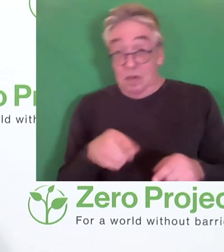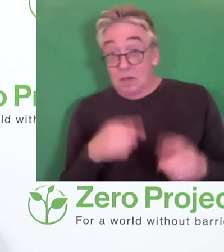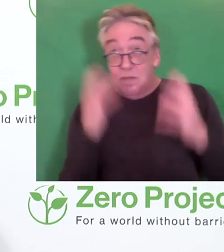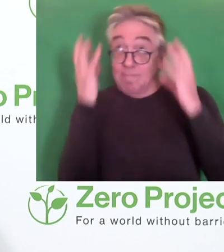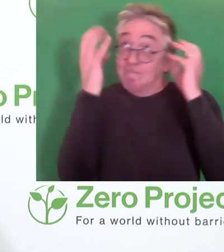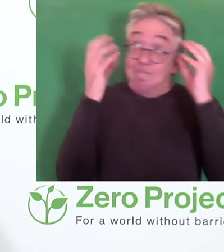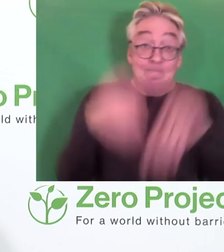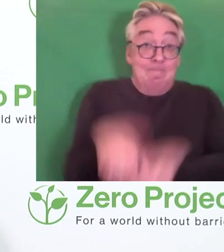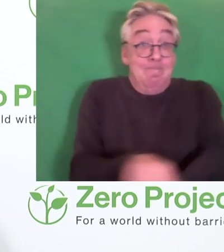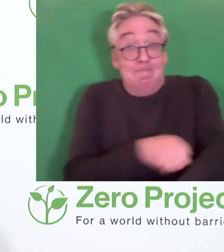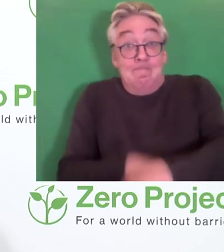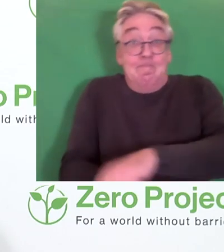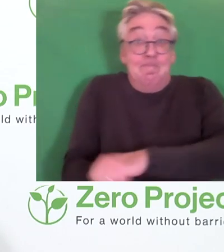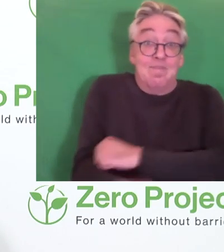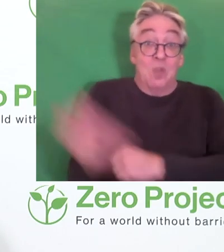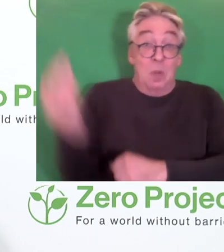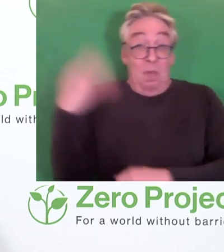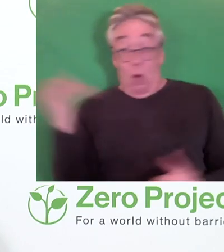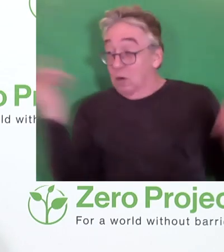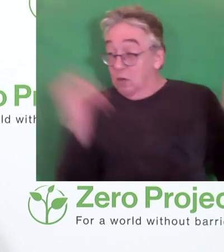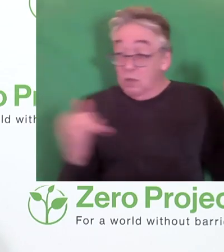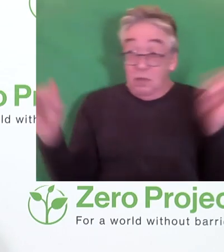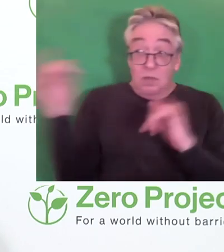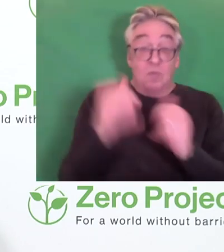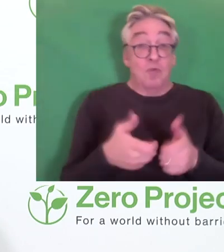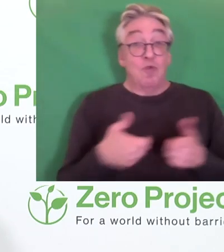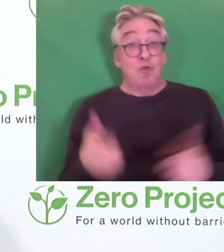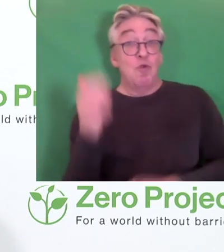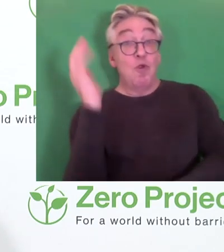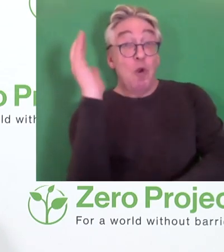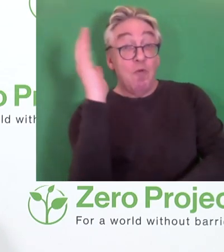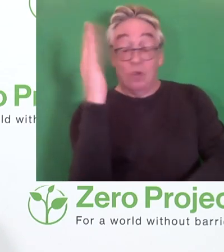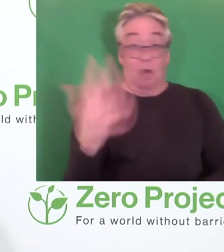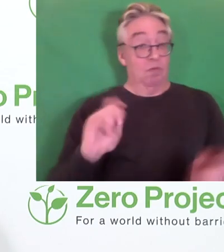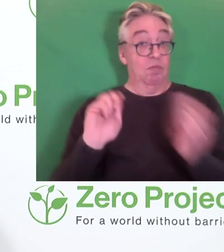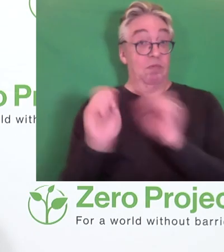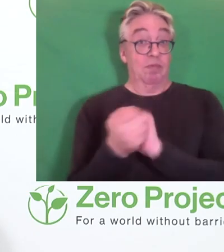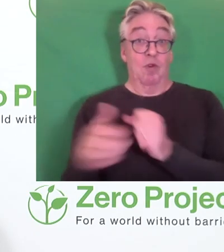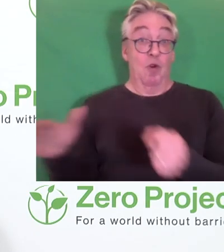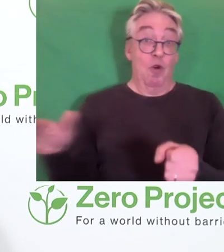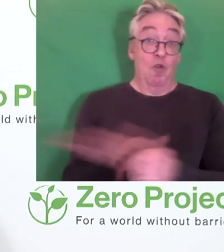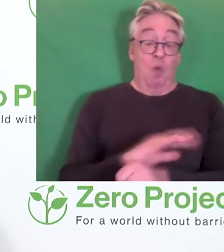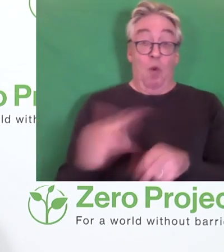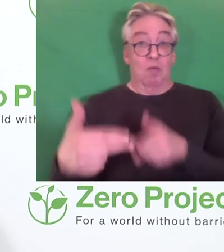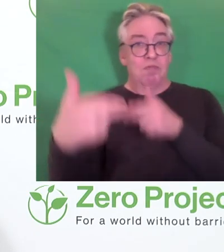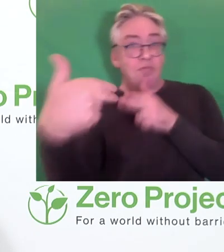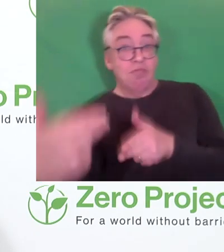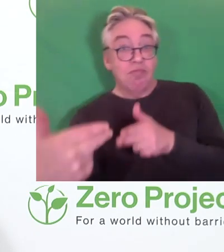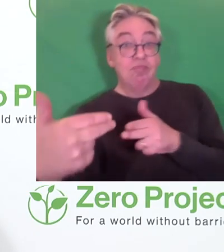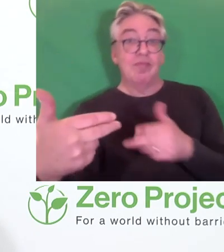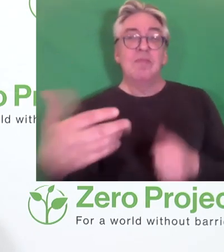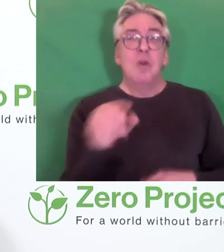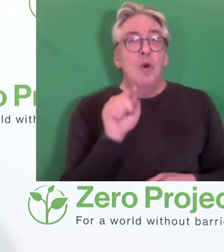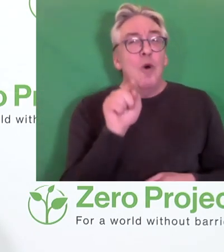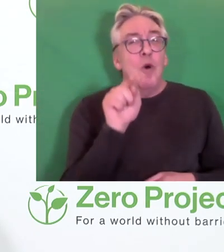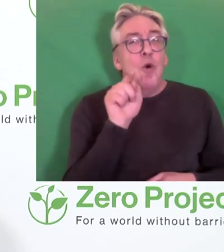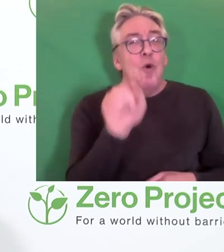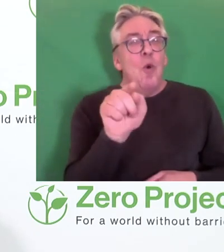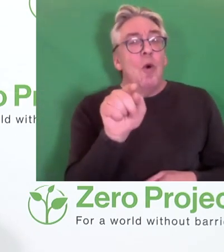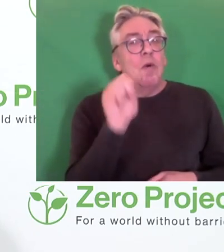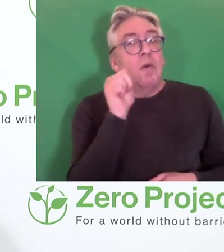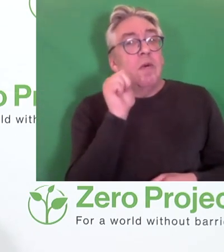because I think it starts on Friday. So give us a little bit more details. What's going to happen? How you're going to stream?